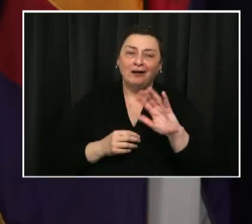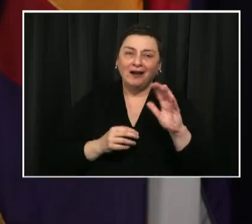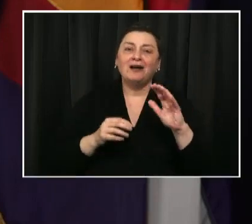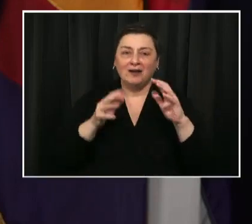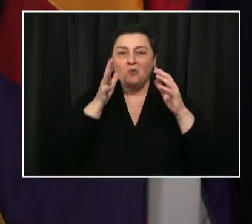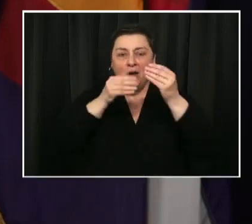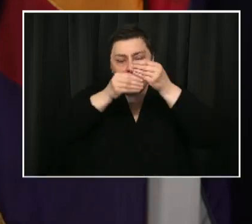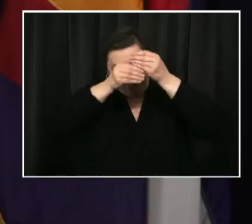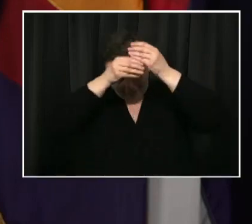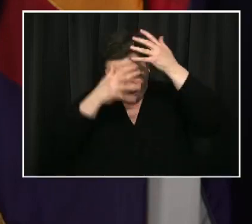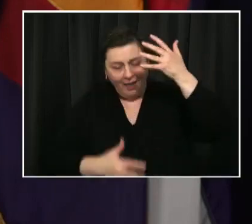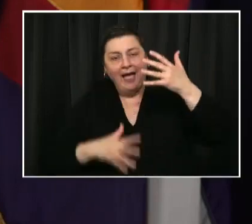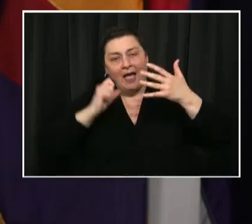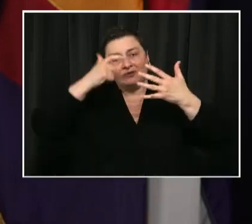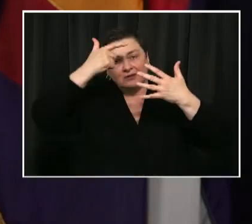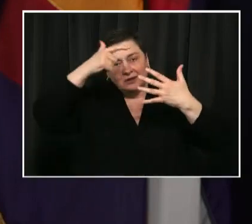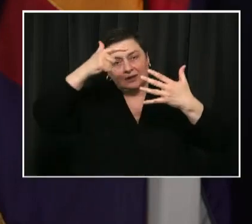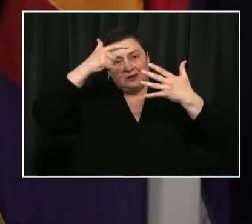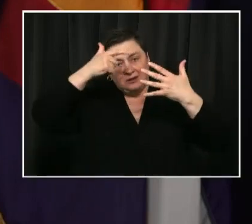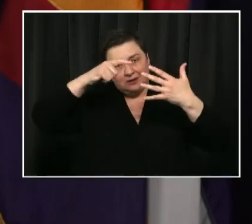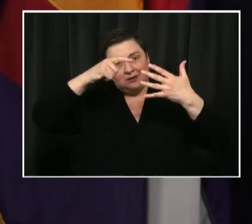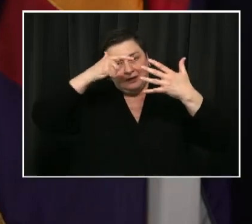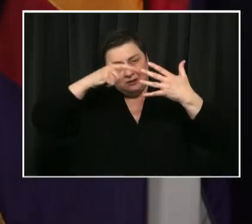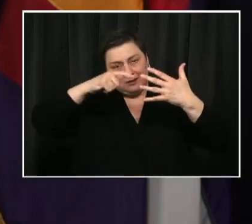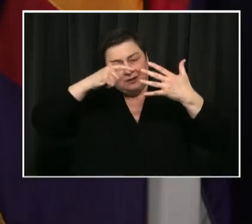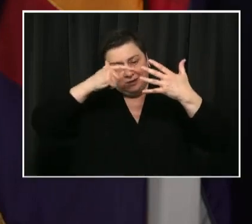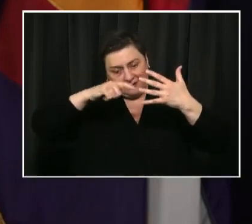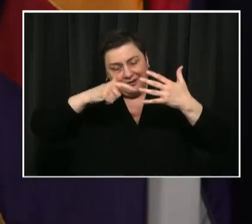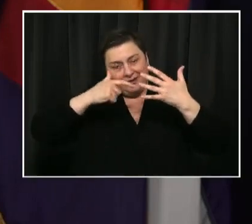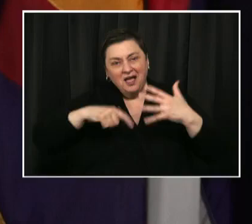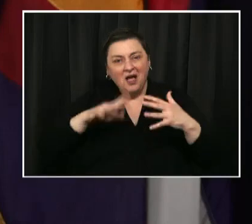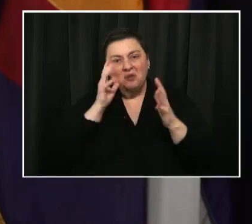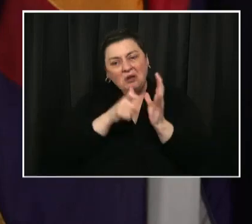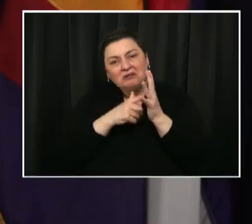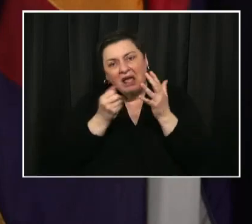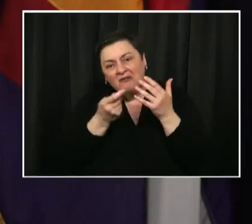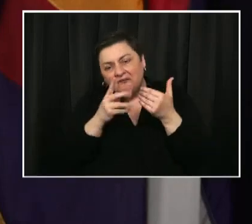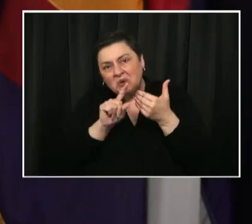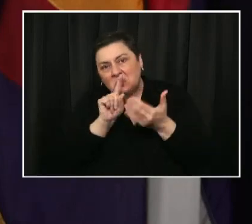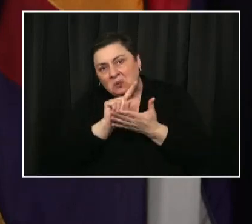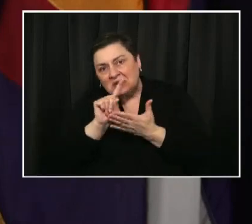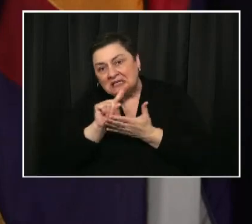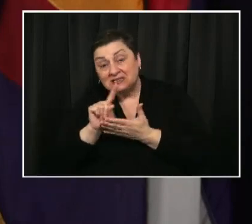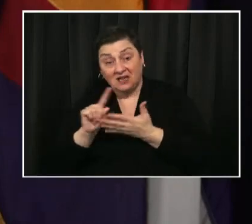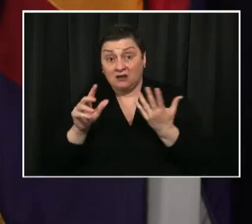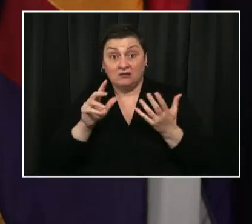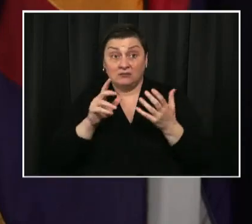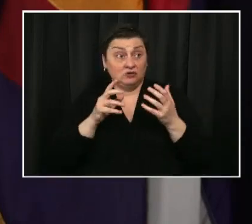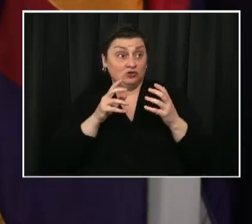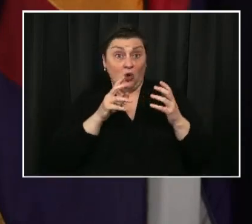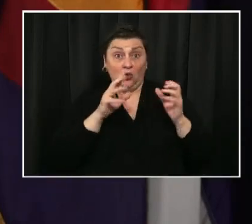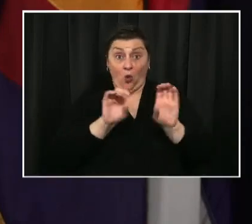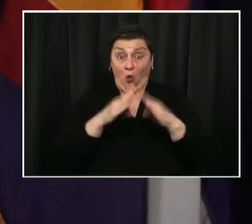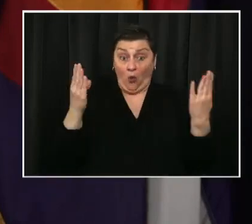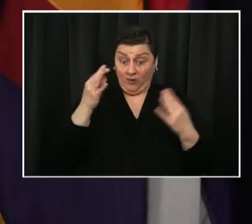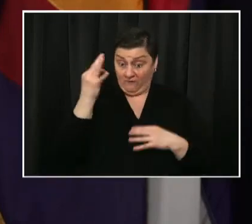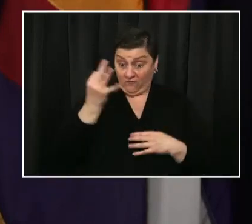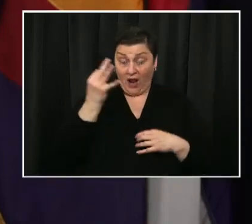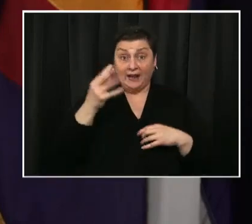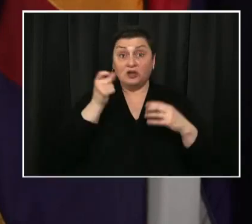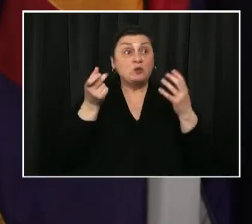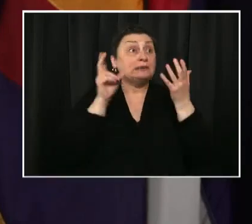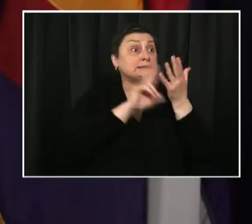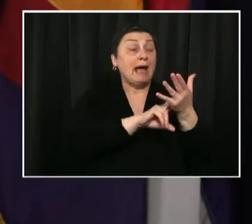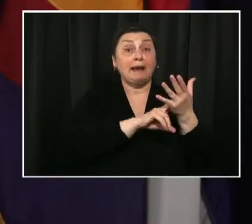up. So you can certainly sign up in a site and you'll get a chance to get the vaccine. It could be in 3 days. It could be in 12 days. It could be in 16